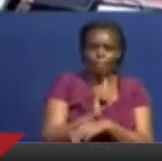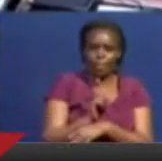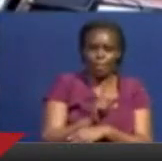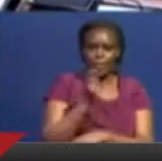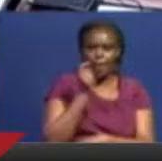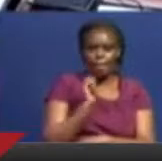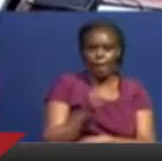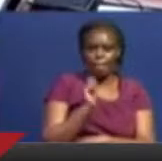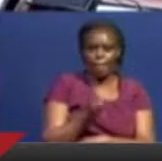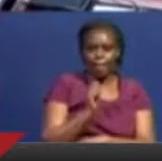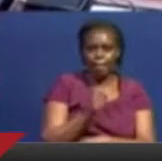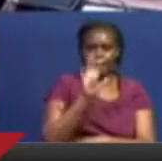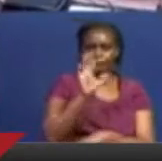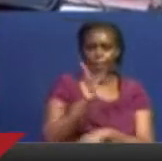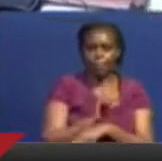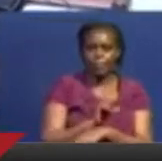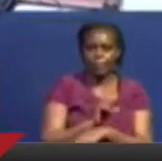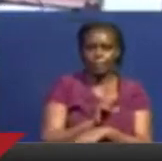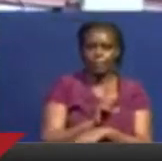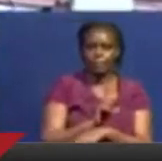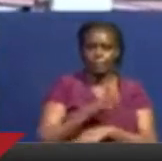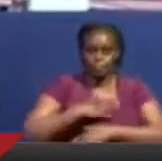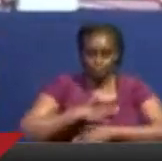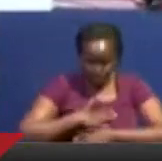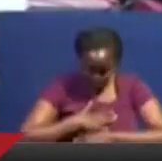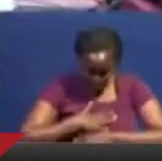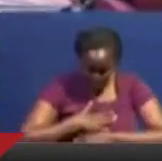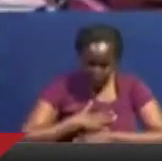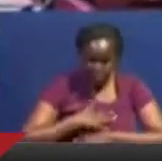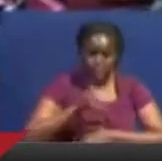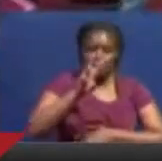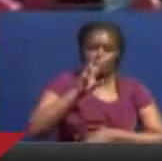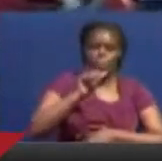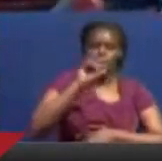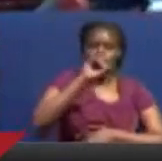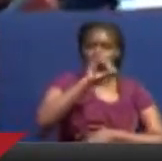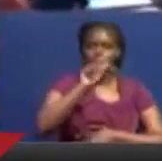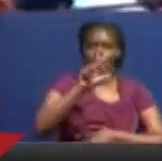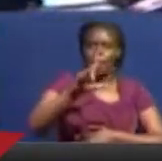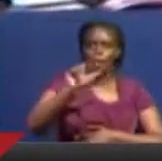minutes? Yes, Wanjala?